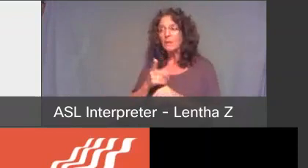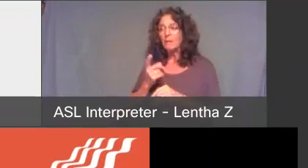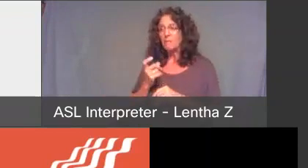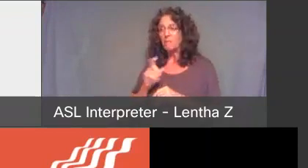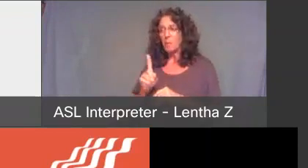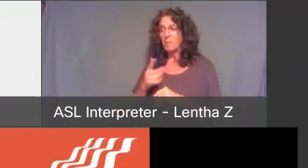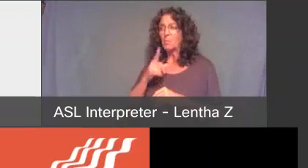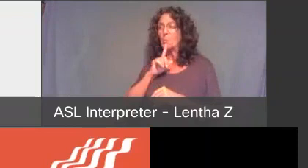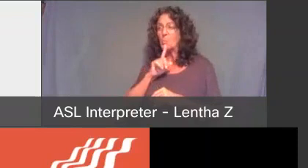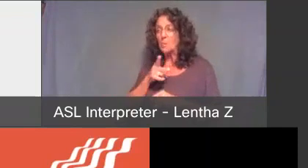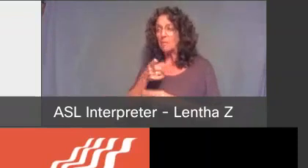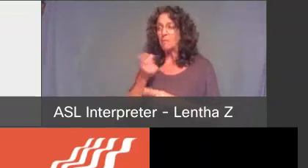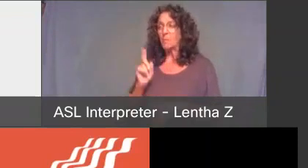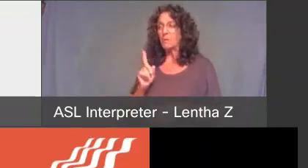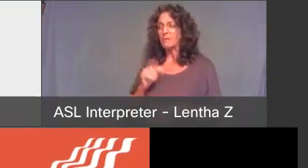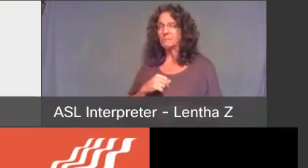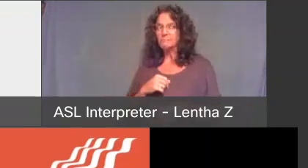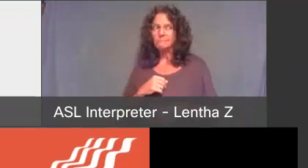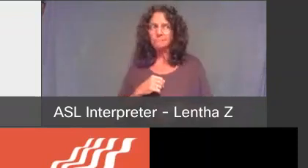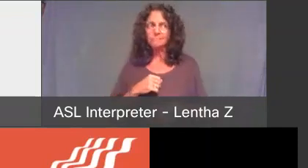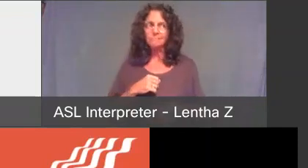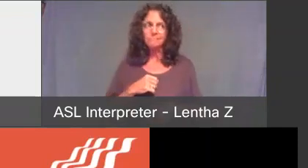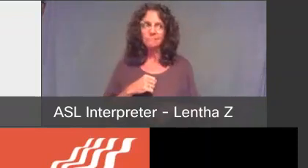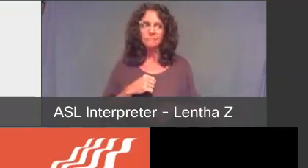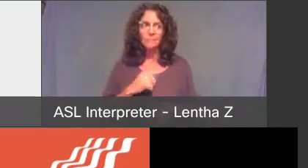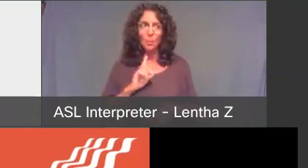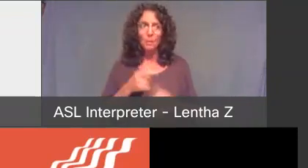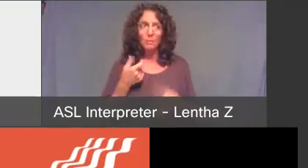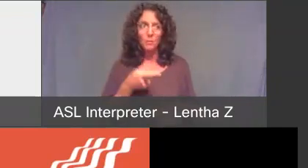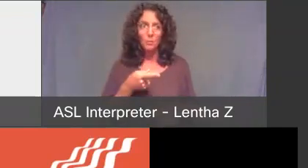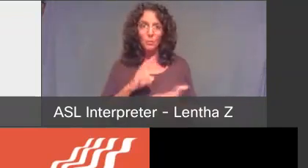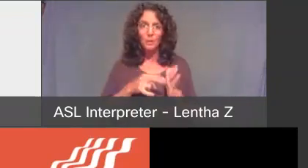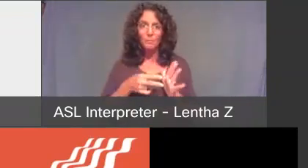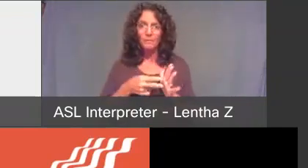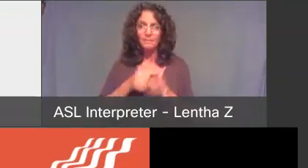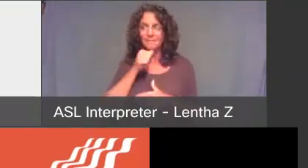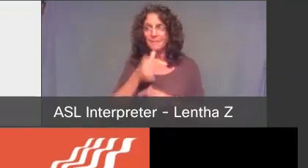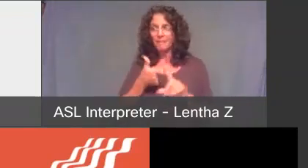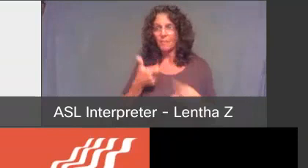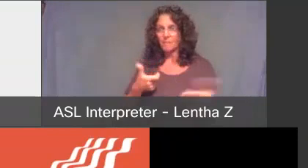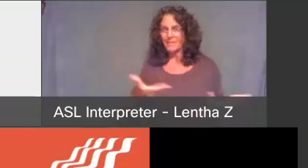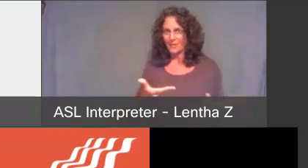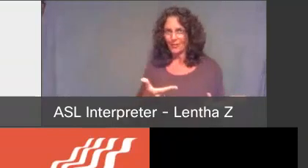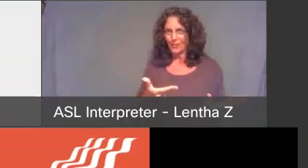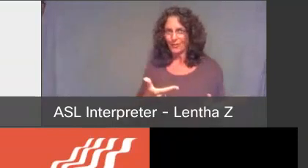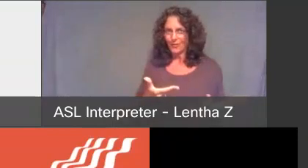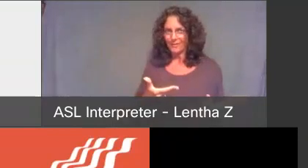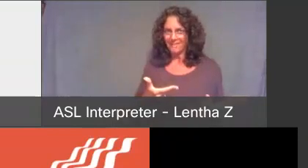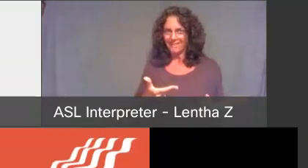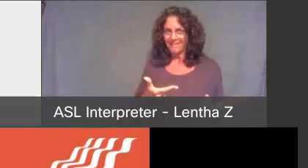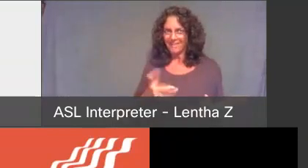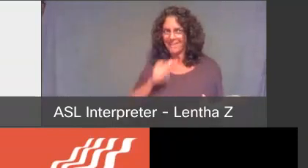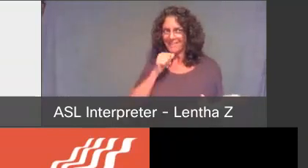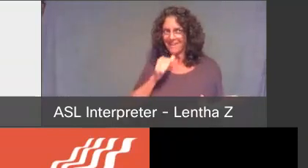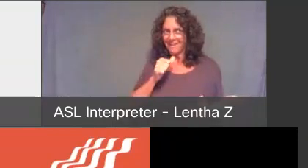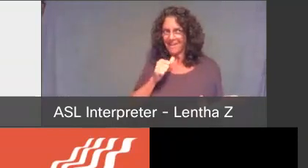from wherever you are, hearing where are you from implies that they're not from their home, which is implying that they don't